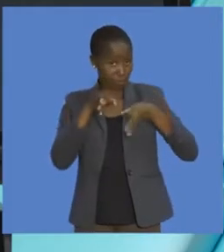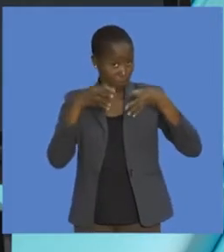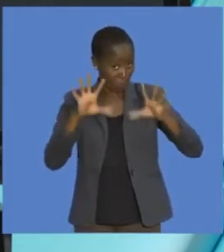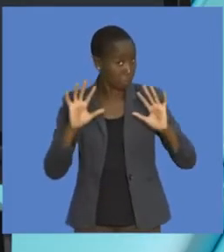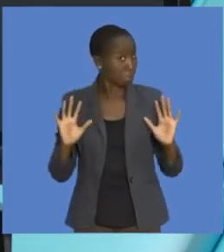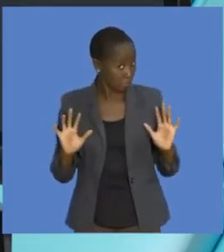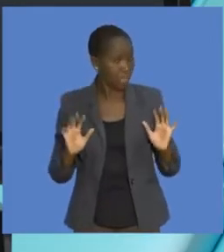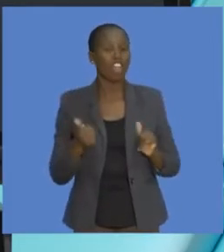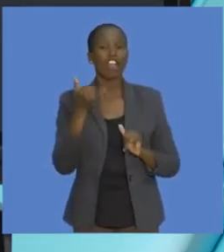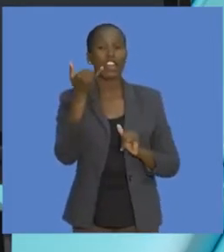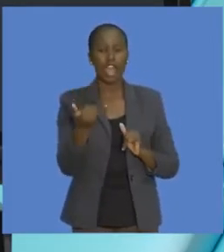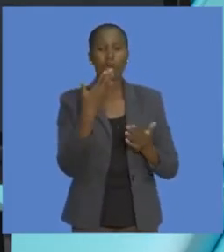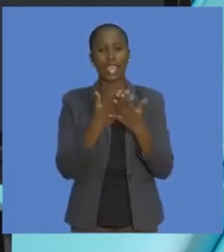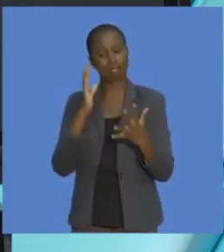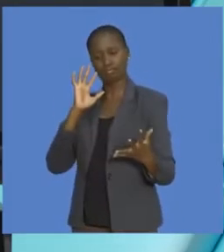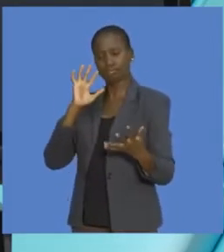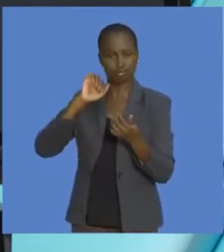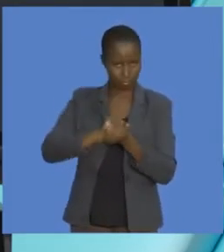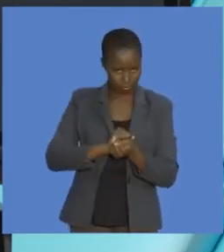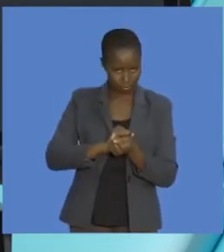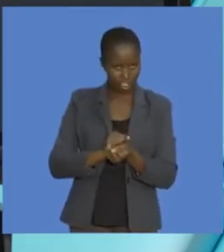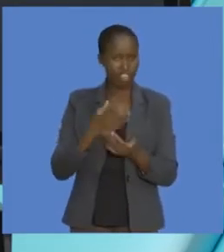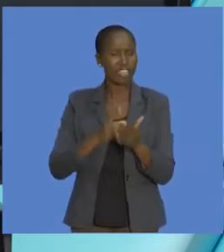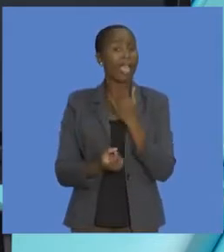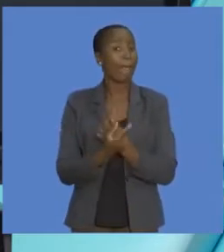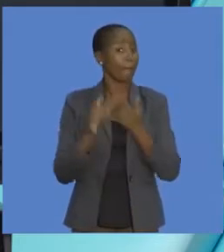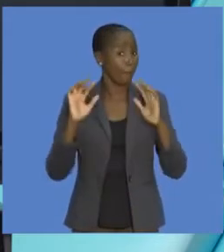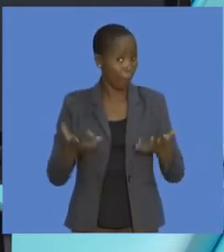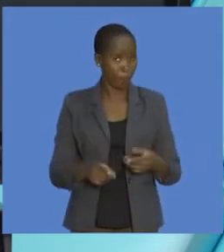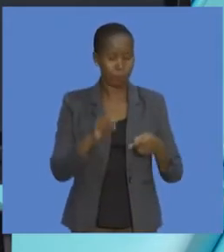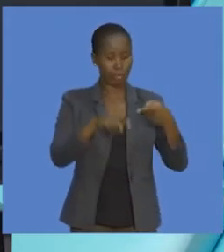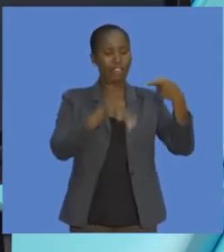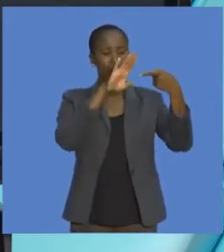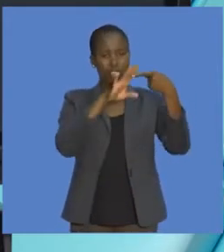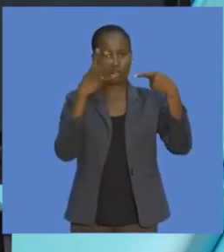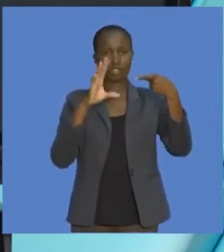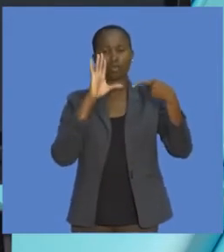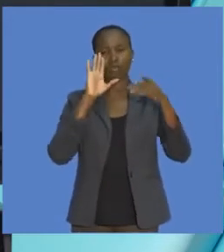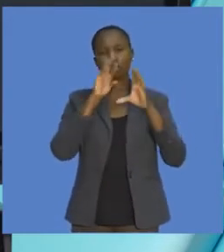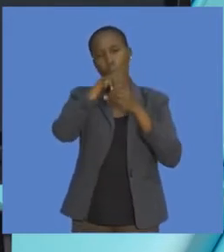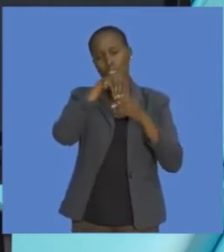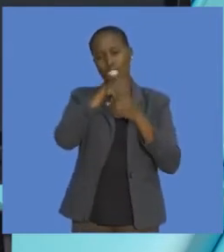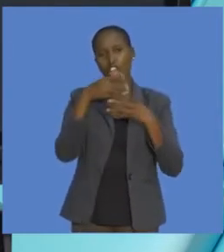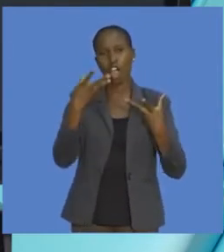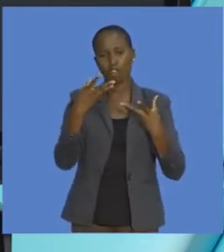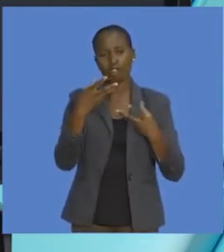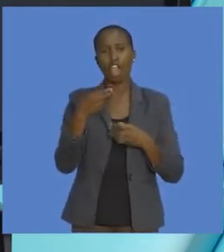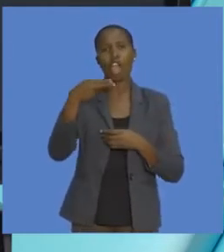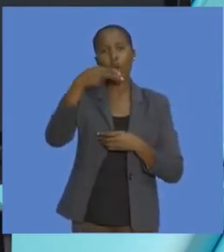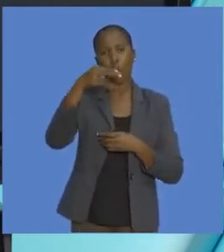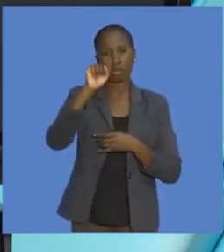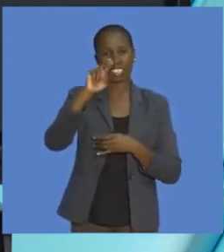a summary of what we've looked at. So in this segment, we've looked at the concept of homeostasis. We've tried to understand